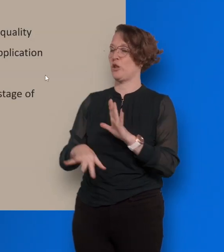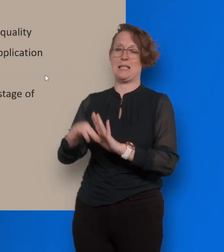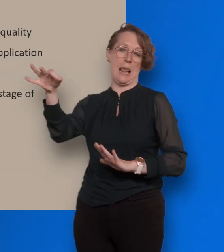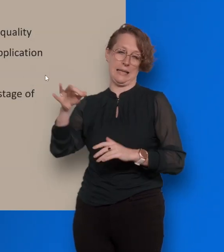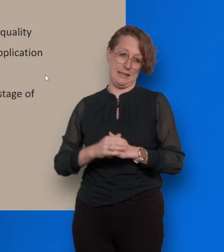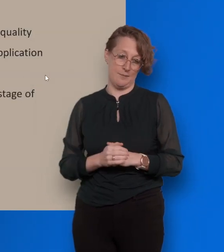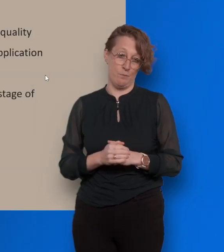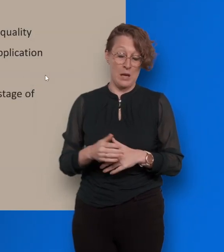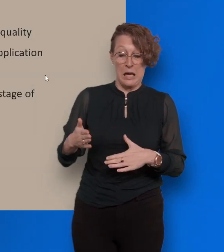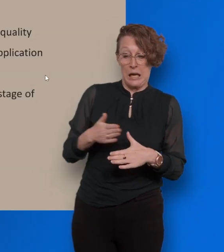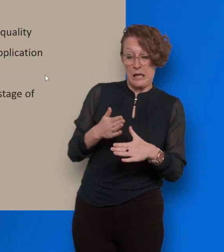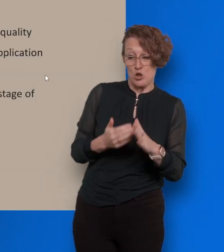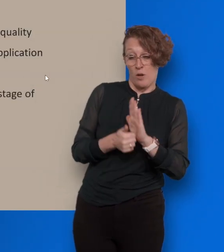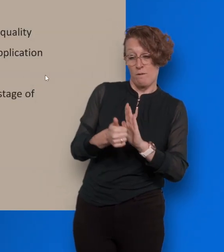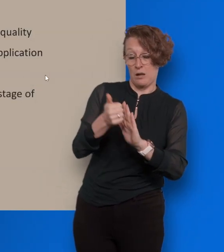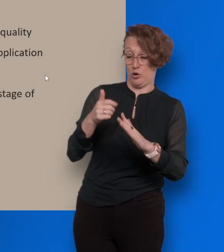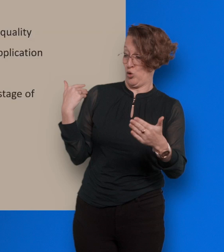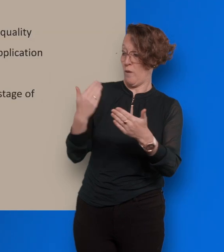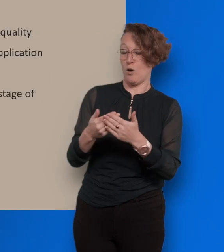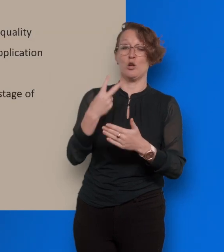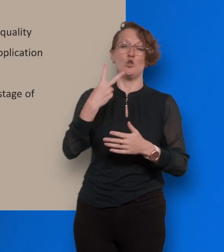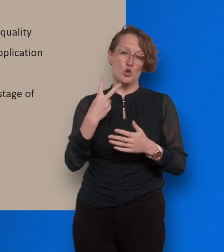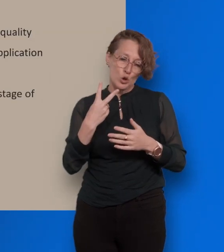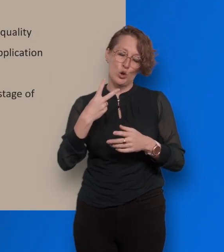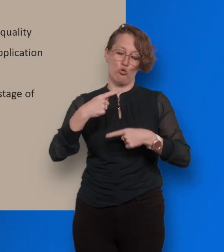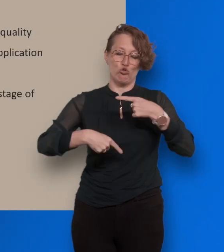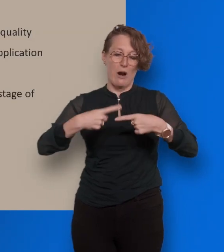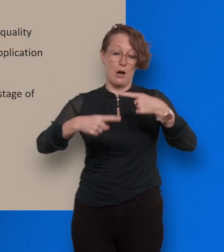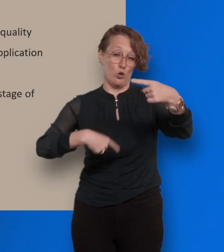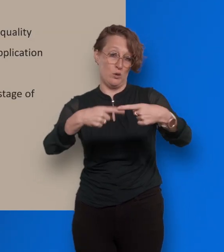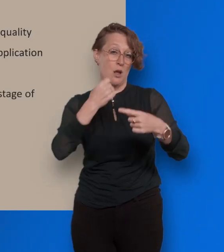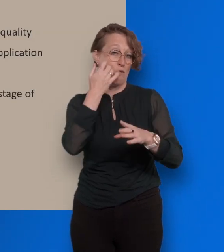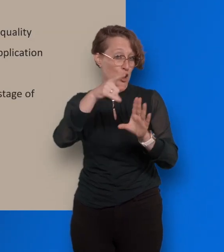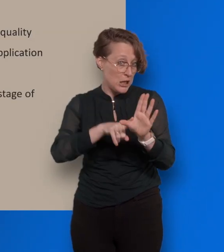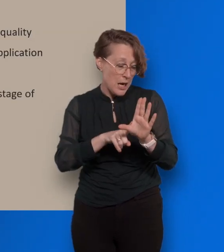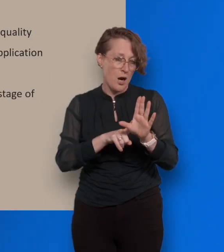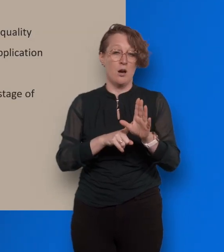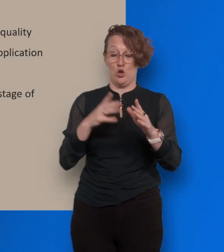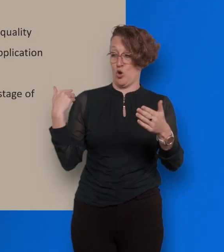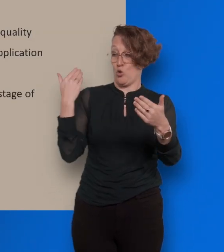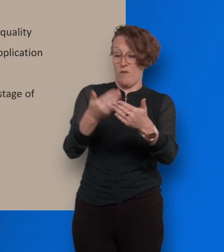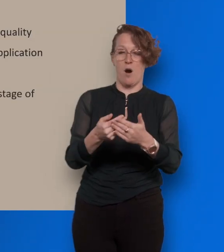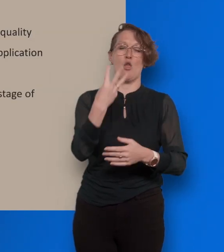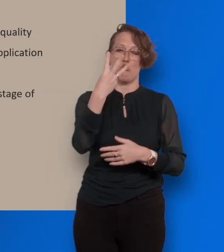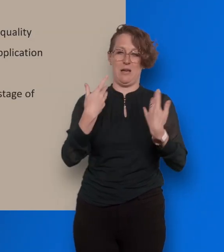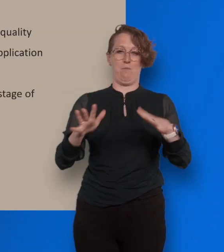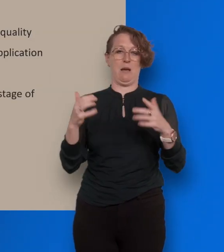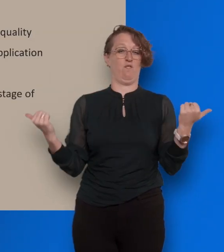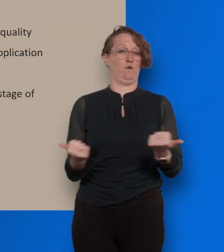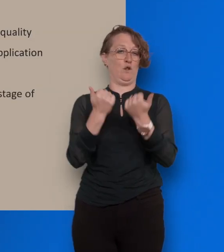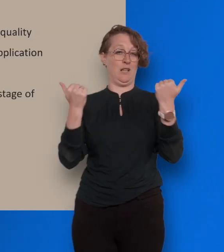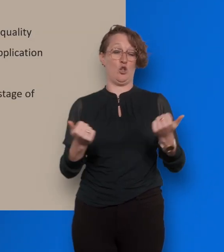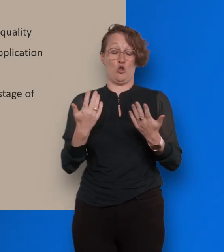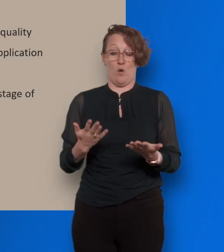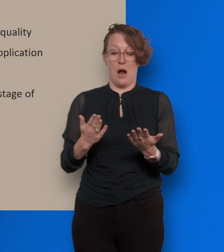initial findings, we run 2 rounds of competition a year. We've run 3 rounds completed so far, so we're about halfway